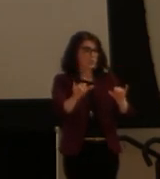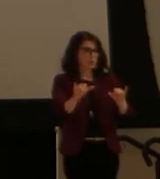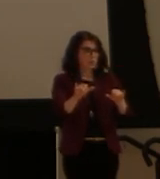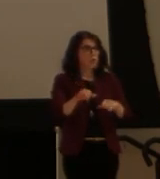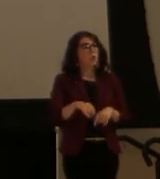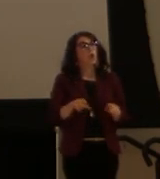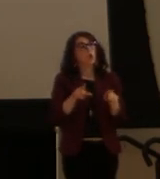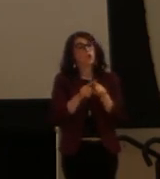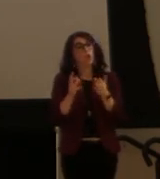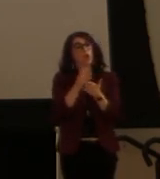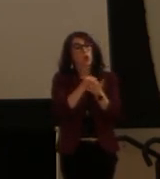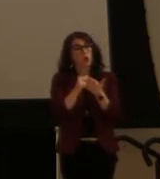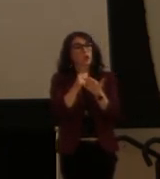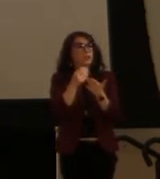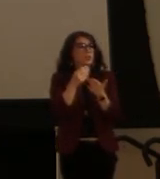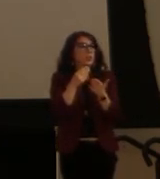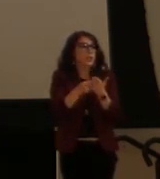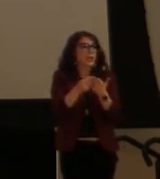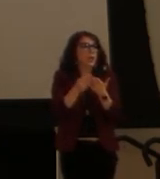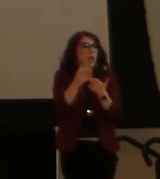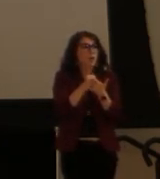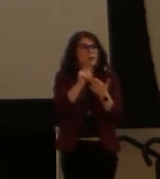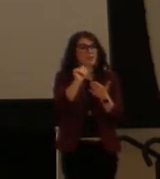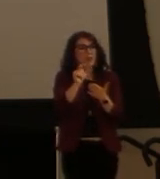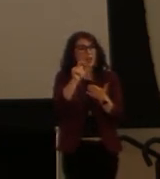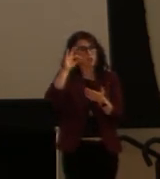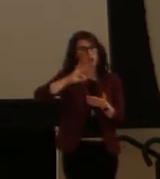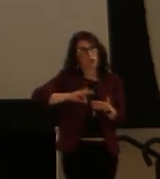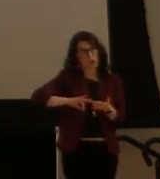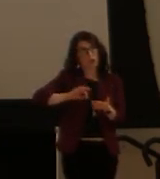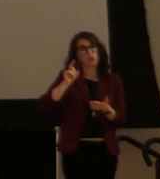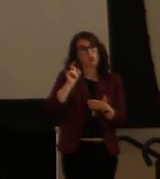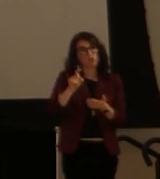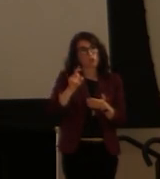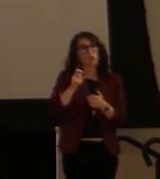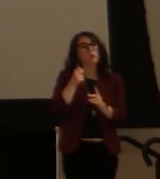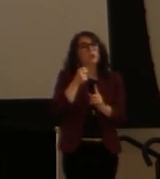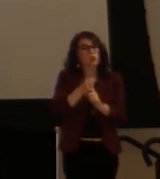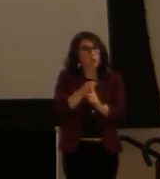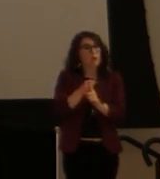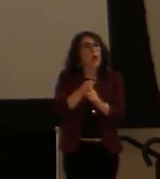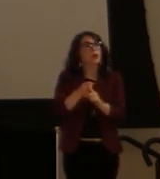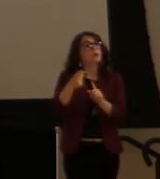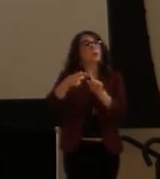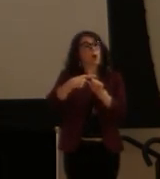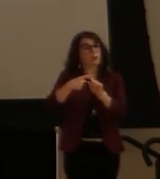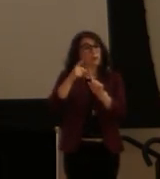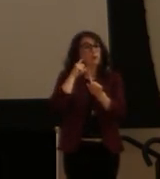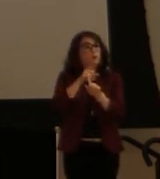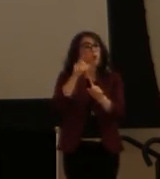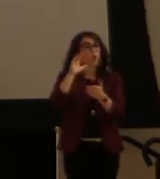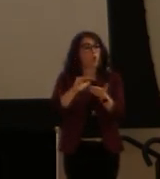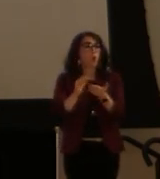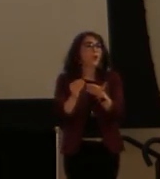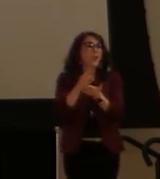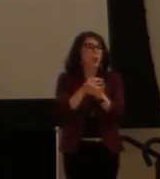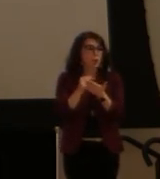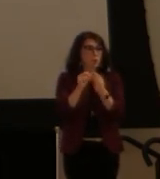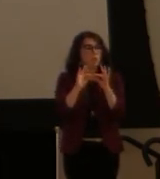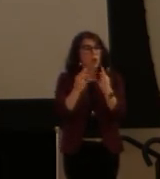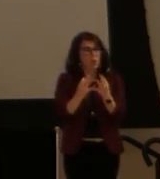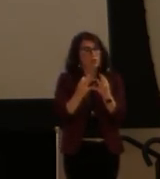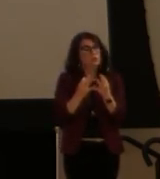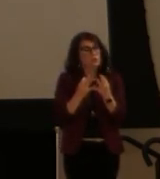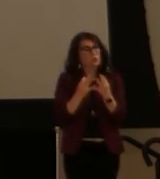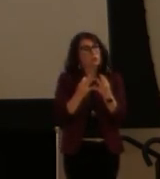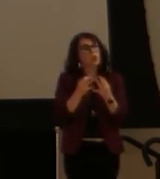income tax credit can really impact particularly low-income families and Ohioans who can use